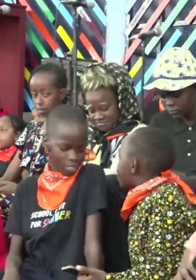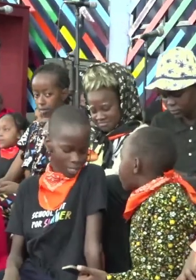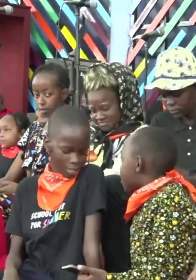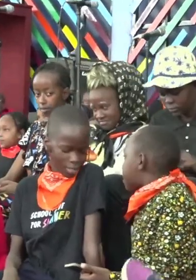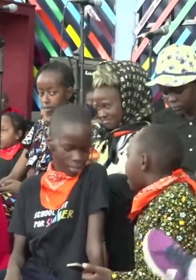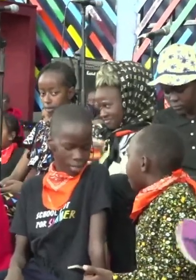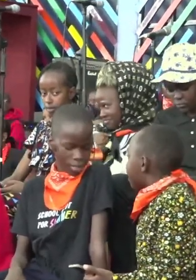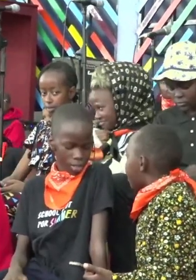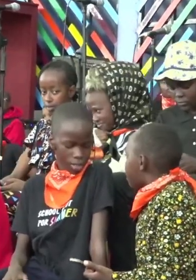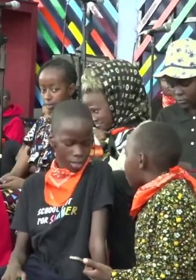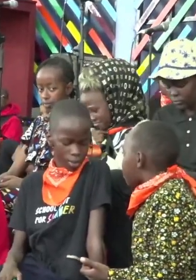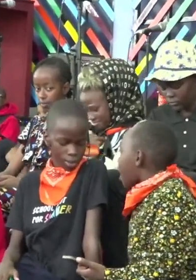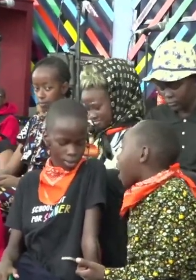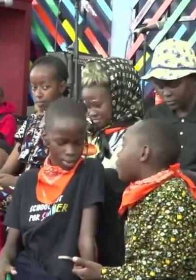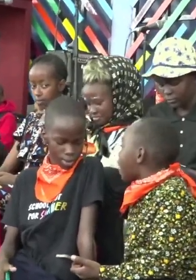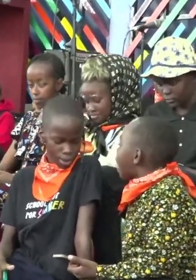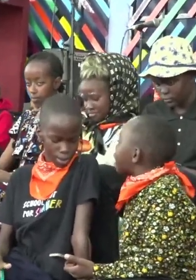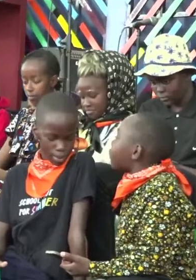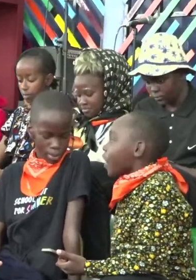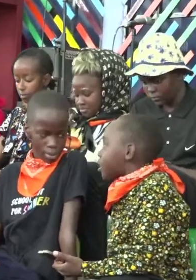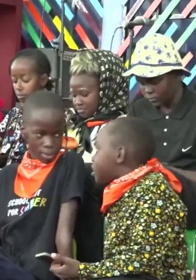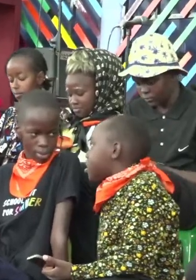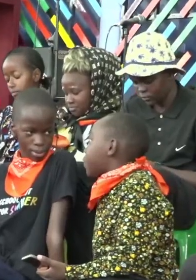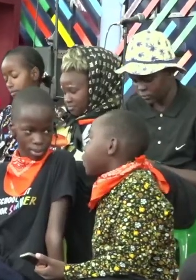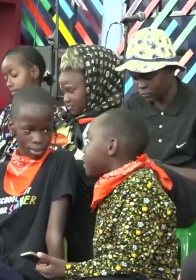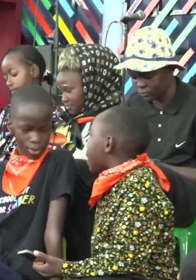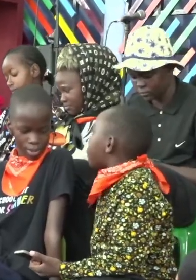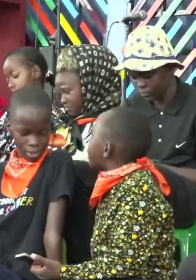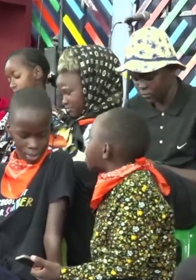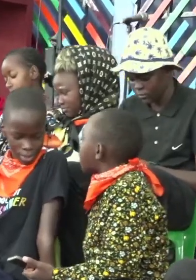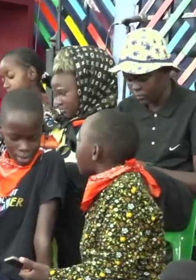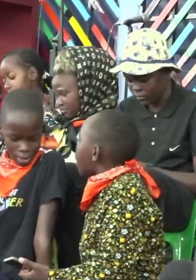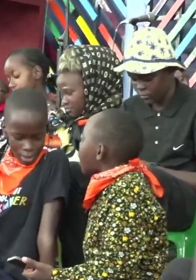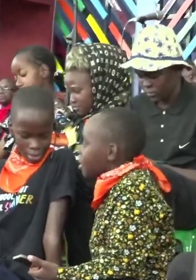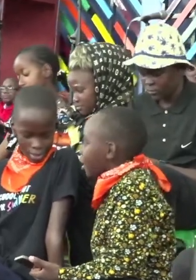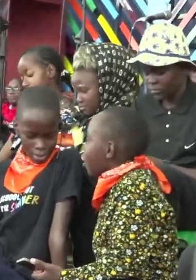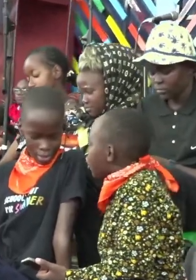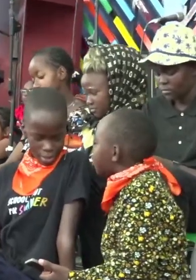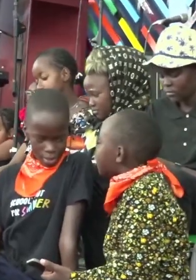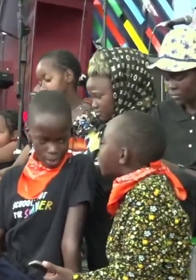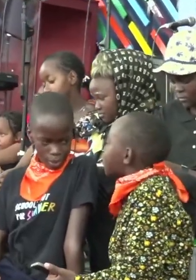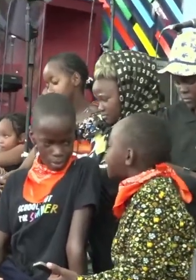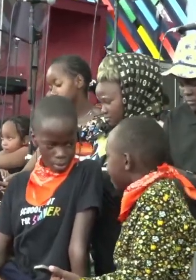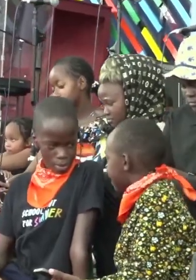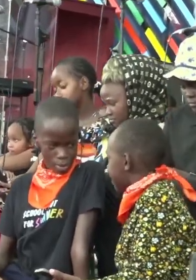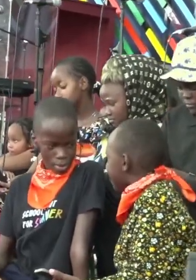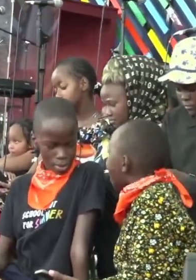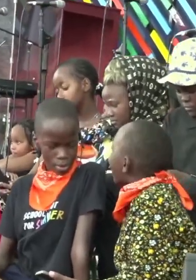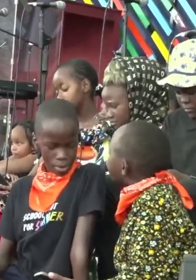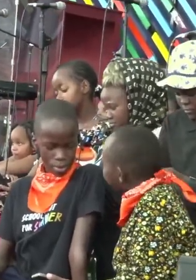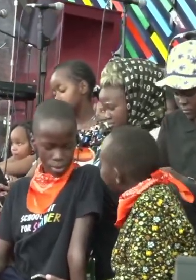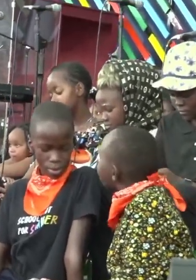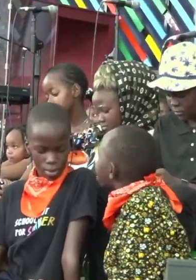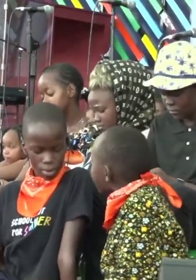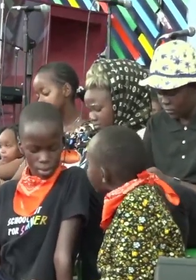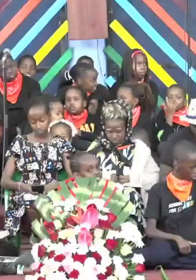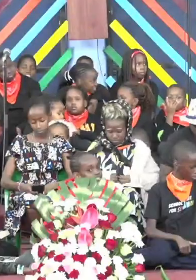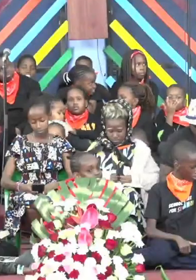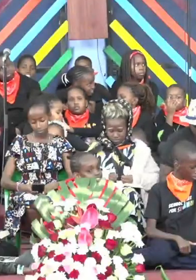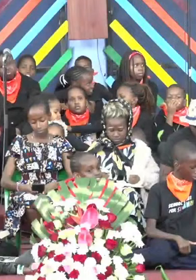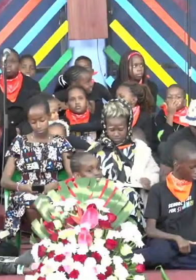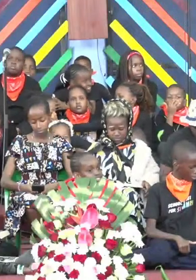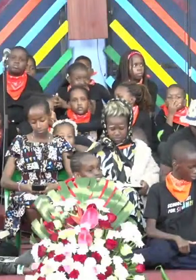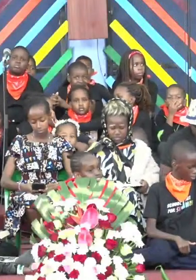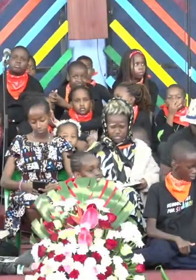Celeste post lacked depth. I have realized faith isn't a filter, Patrick. It's a relationship with Jesus. A genuine relationship